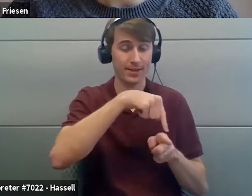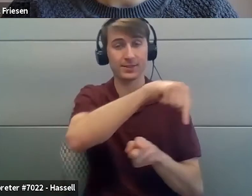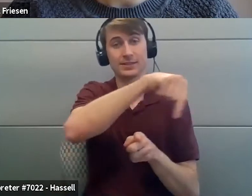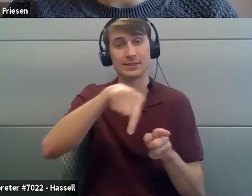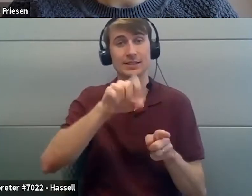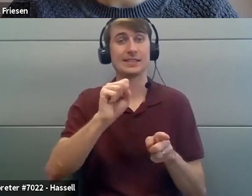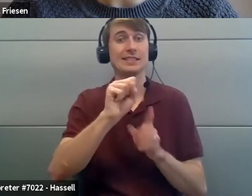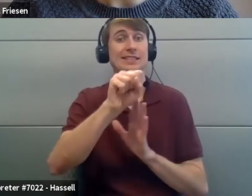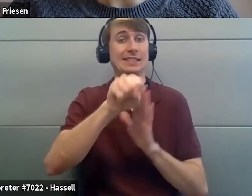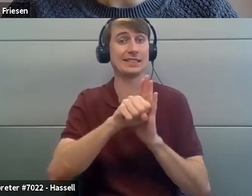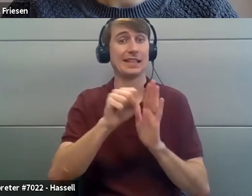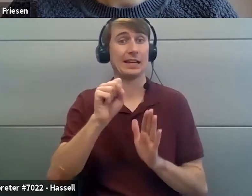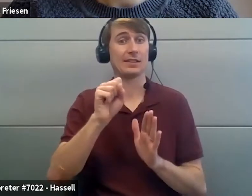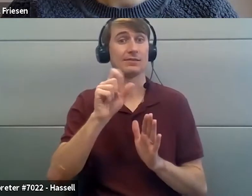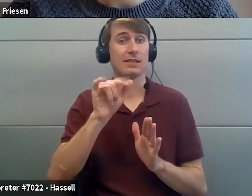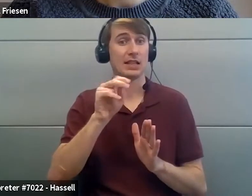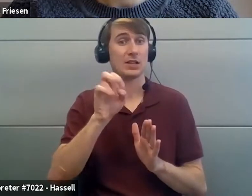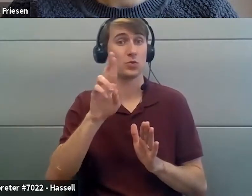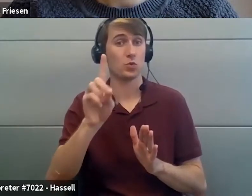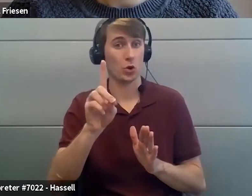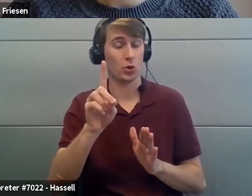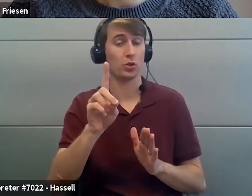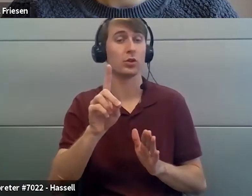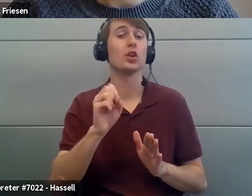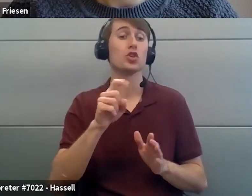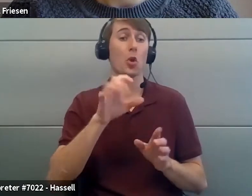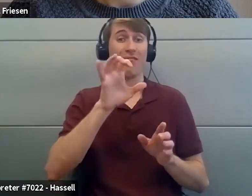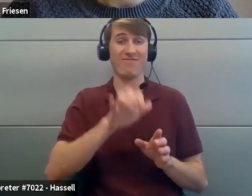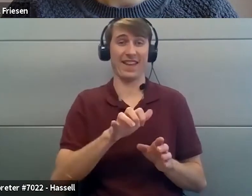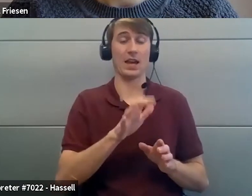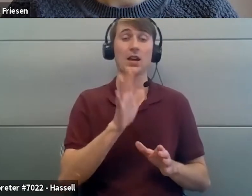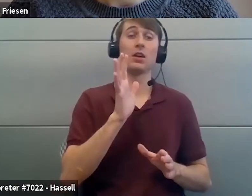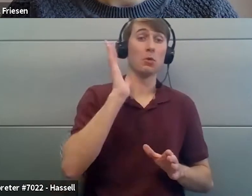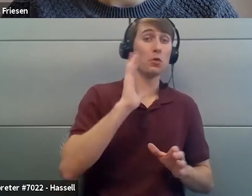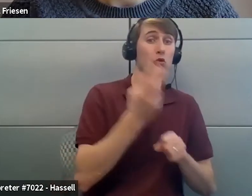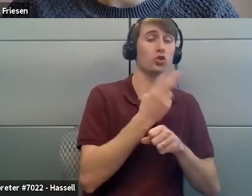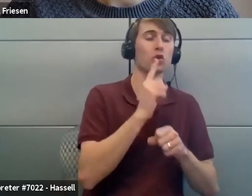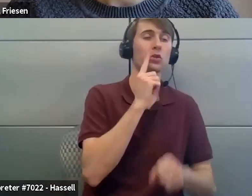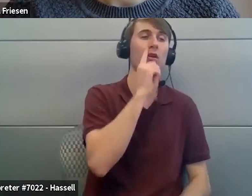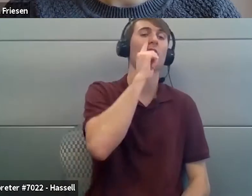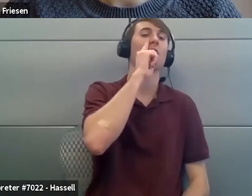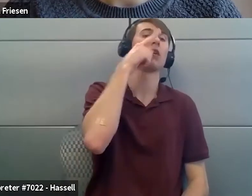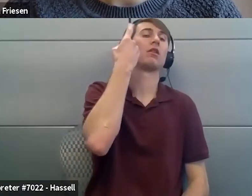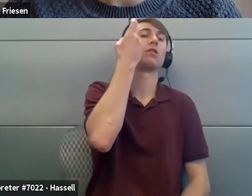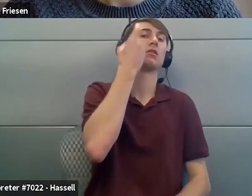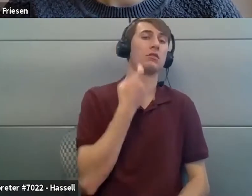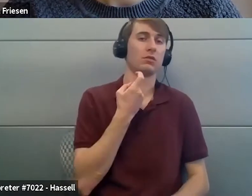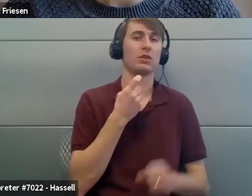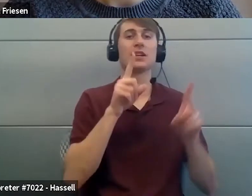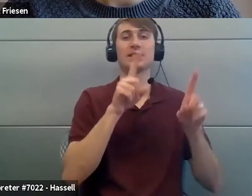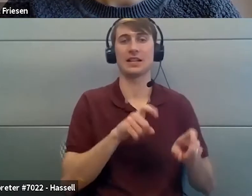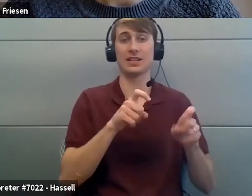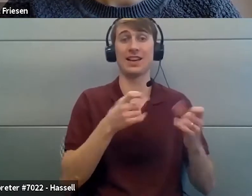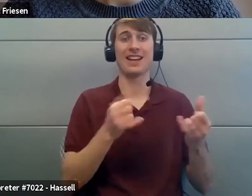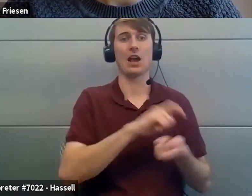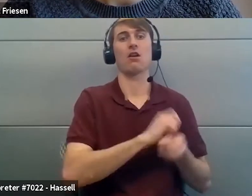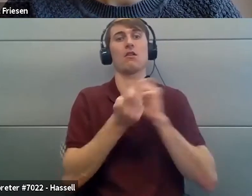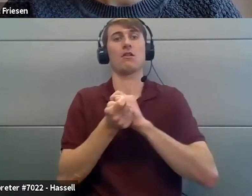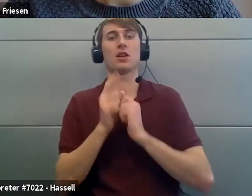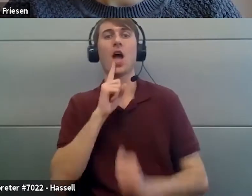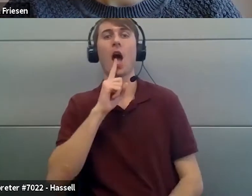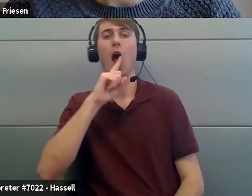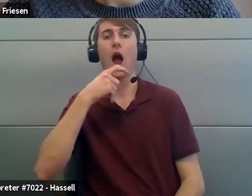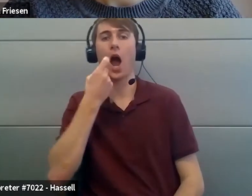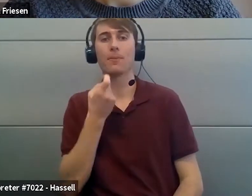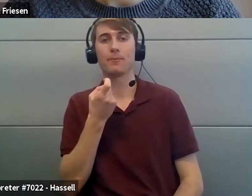transition that site, instead of having the nasopharyngeal swabs up the nose, to just a saliva test. And this test is actually a